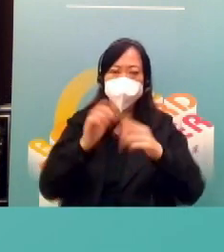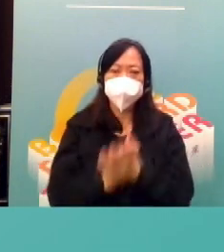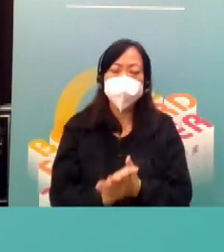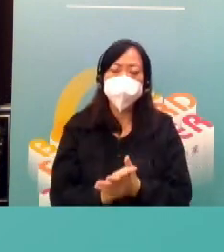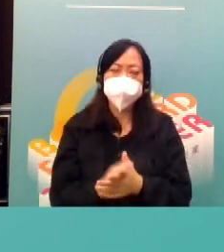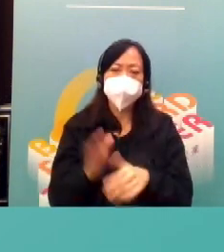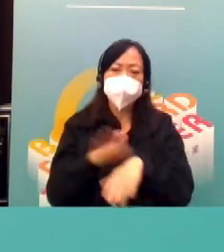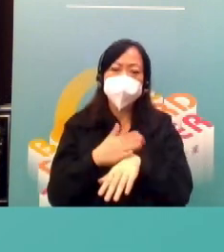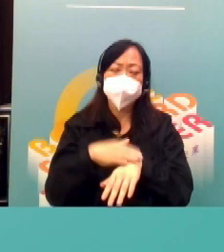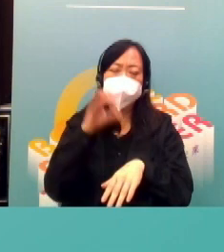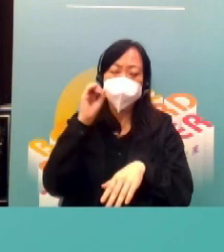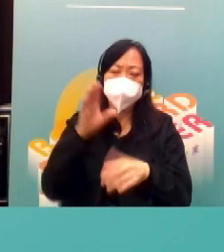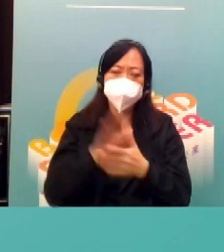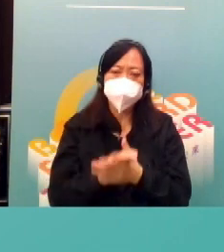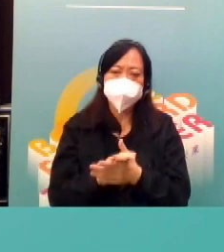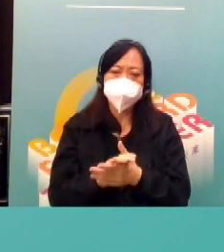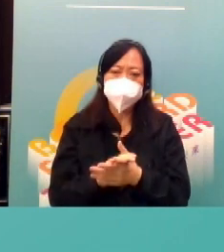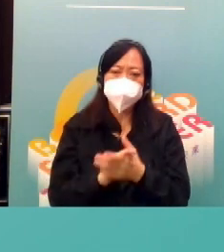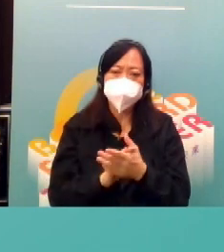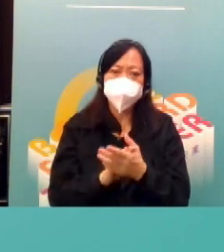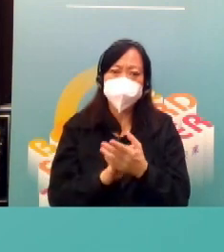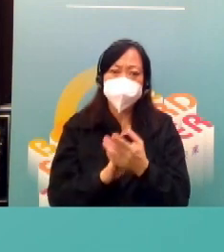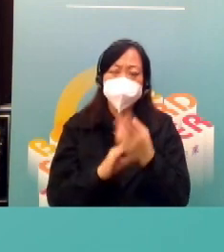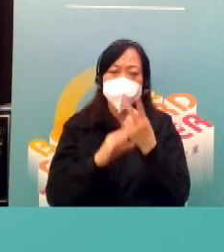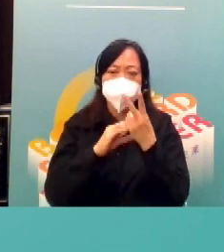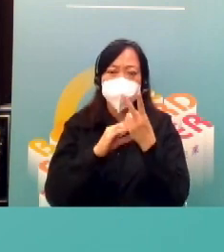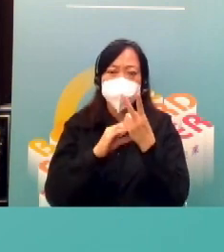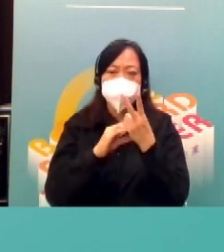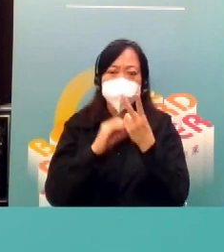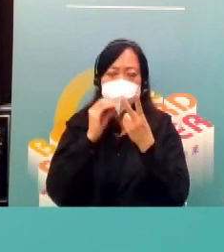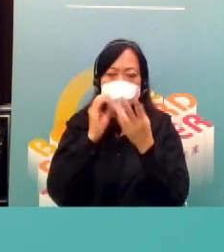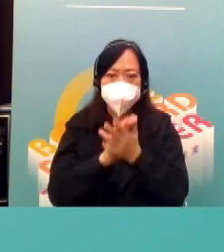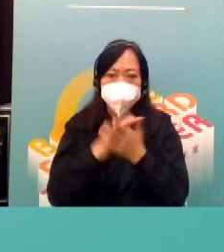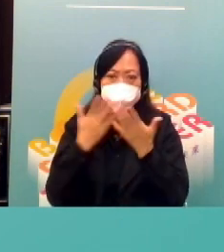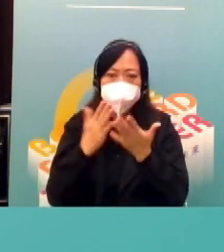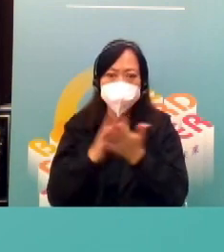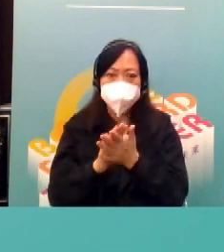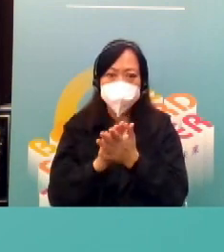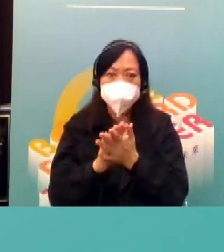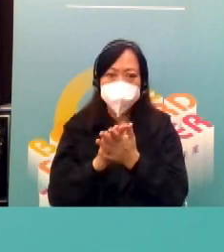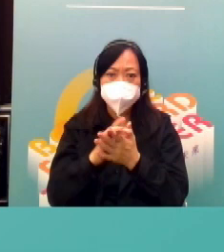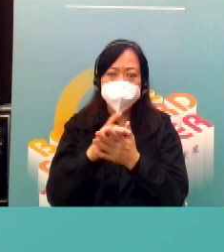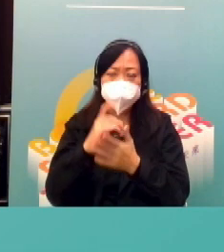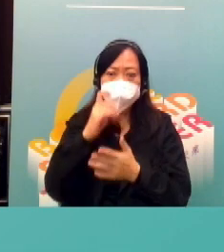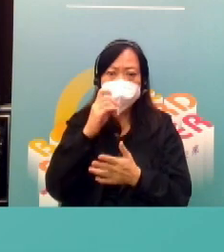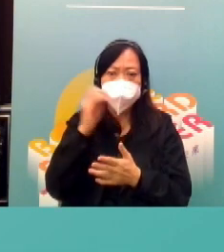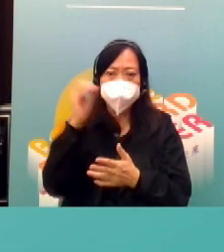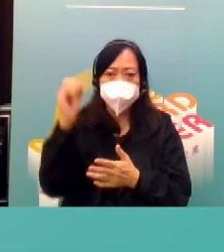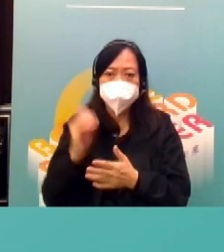that. The other remaining 90% are split somewhat evenly between the growth business funds and the real estate